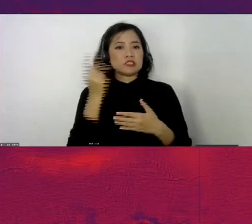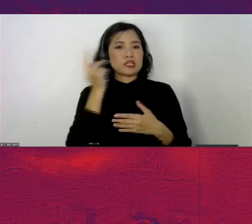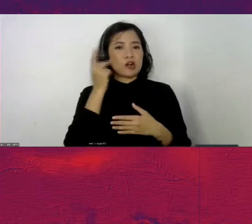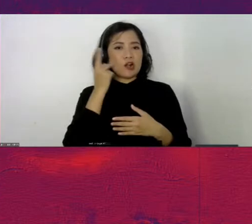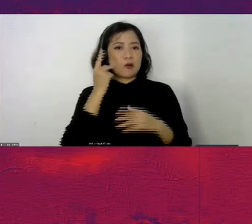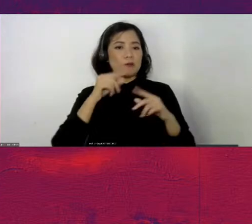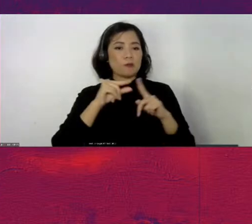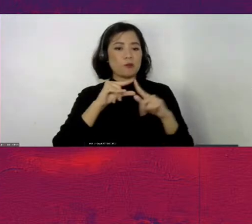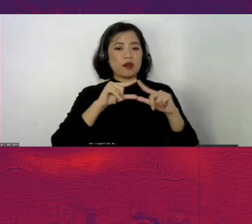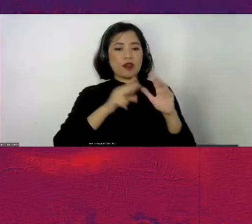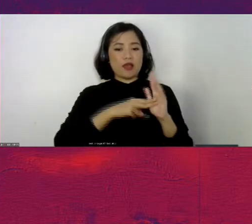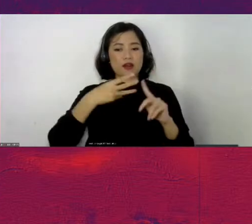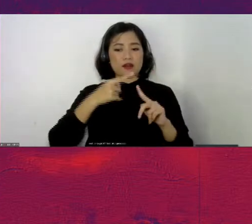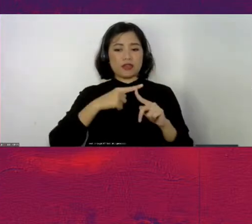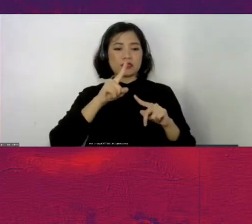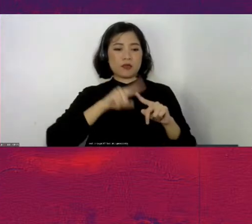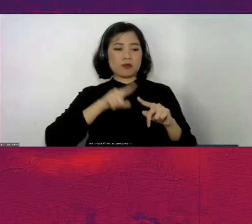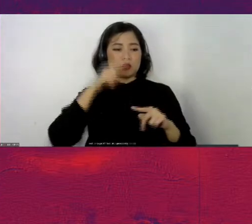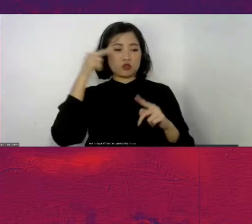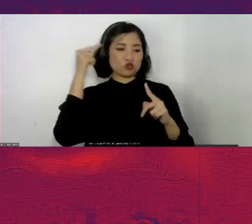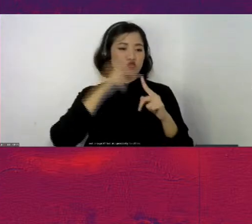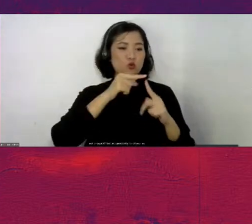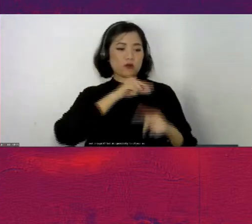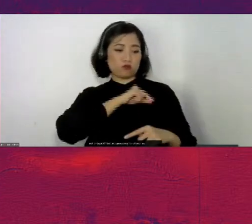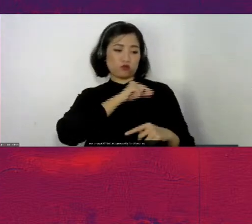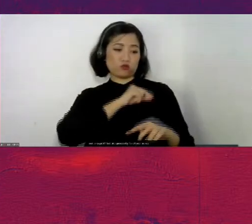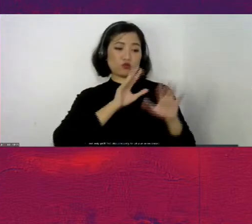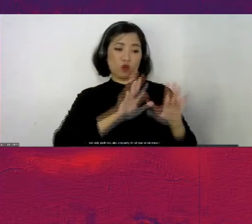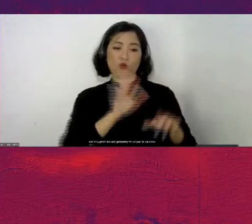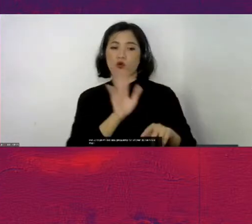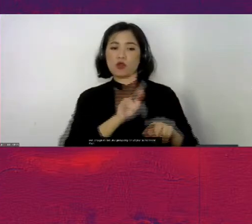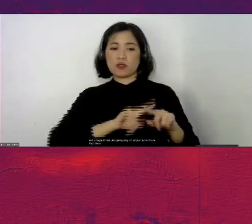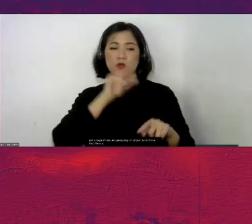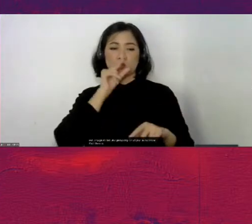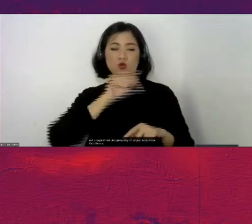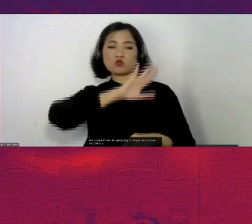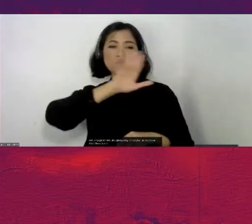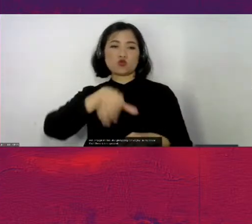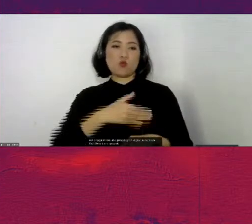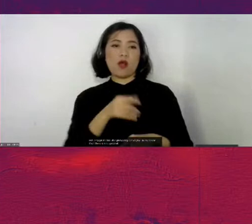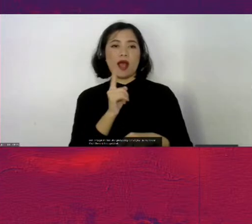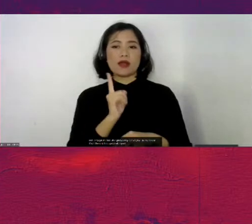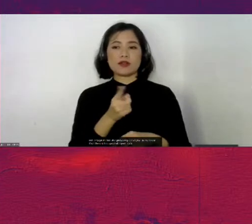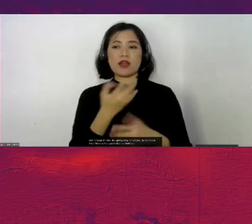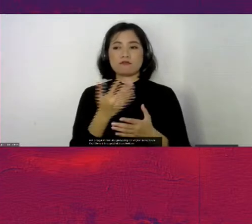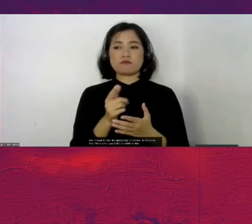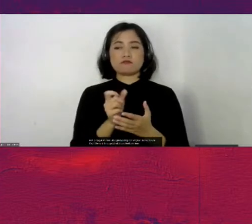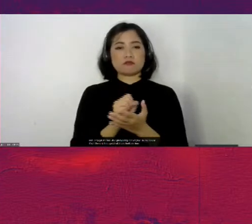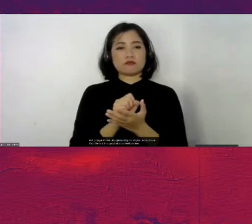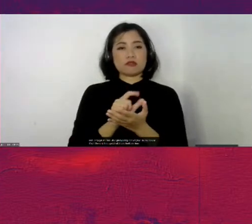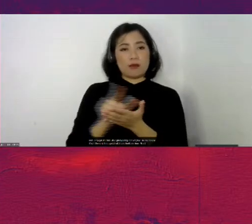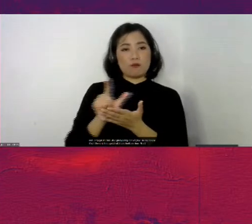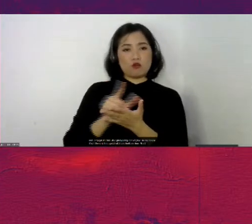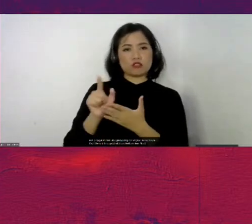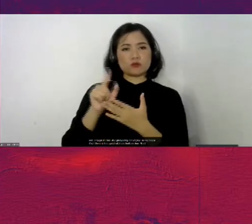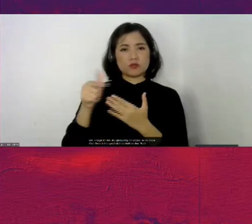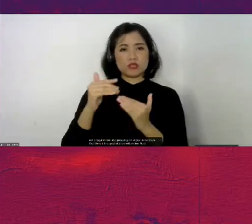also prosperity for all. Yeah. So we know that there is the updated triple bottom line. Next.